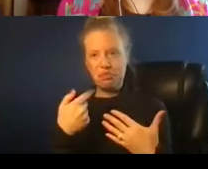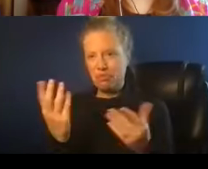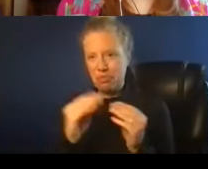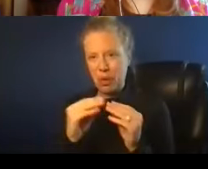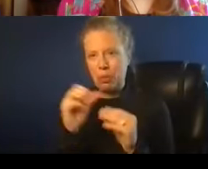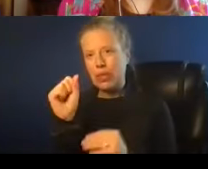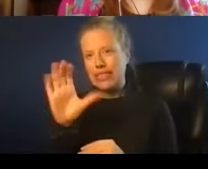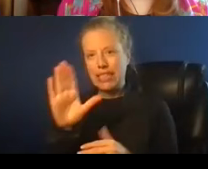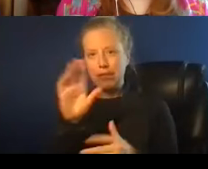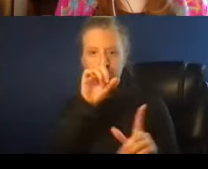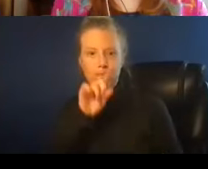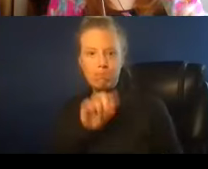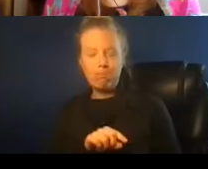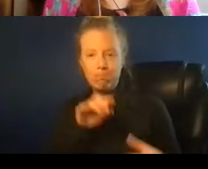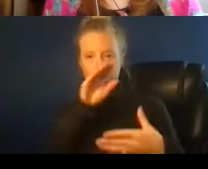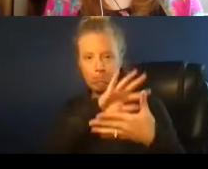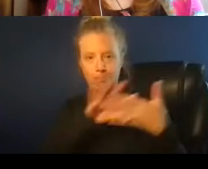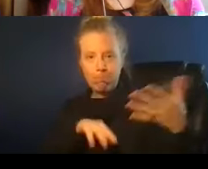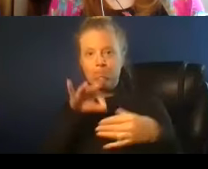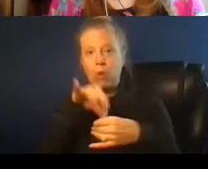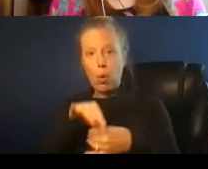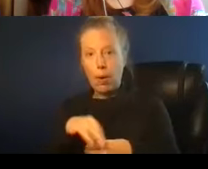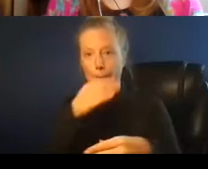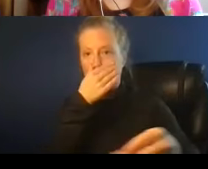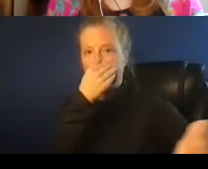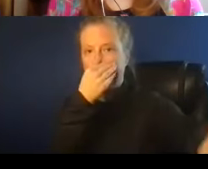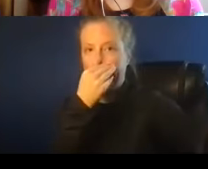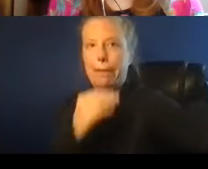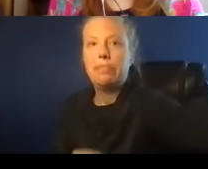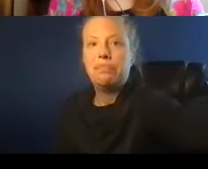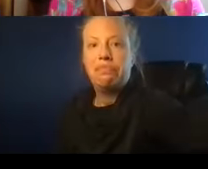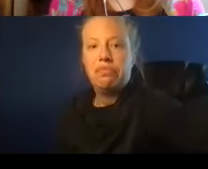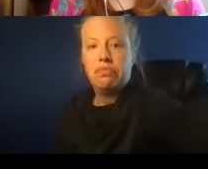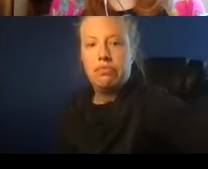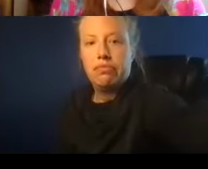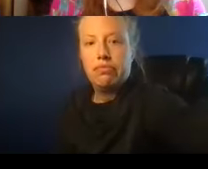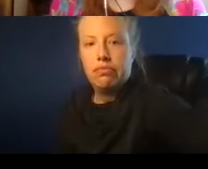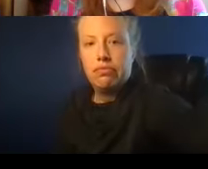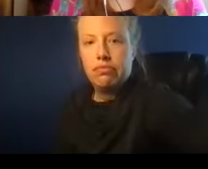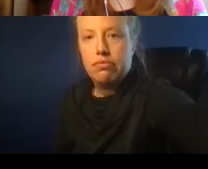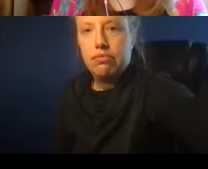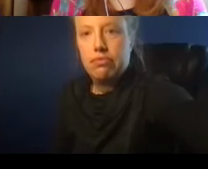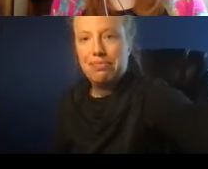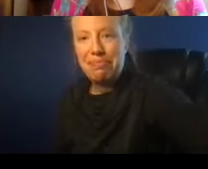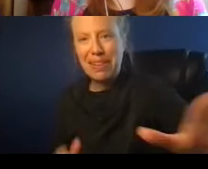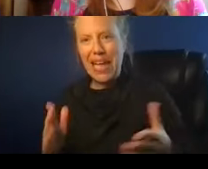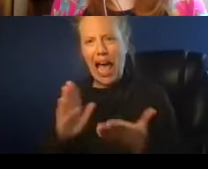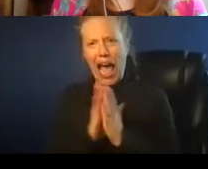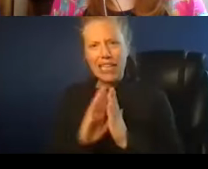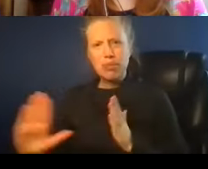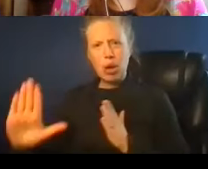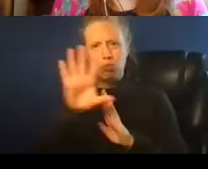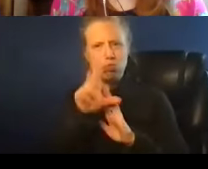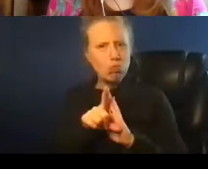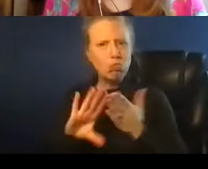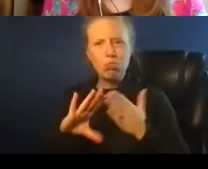seconds just to answer this poll, asking what your role is in the community. I know you've already